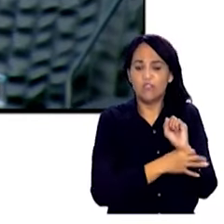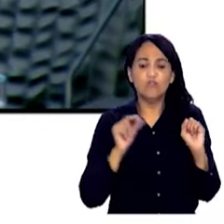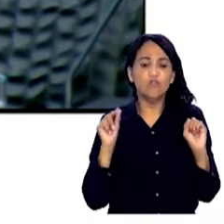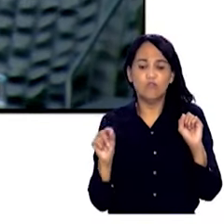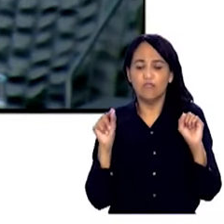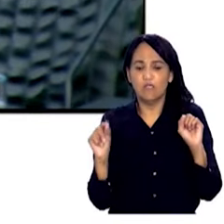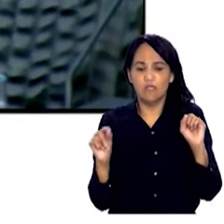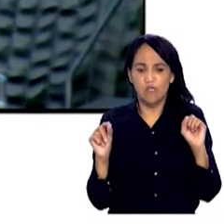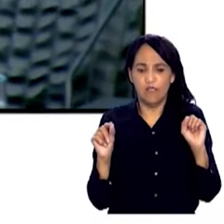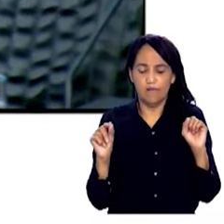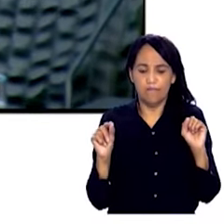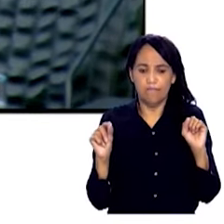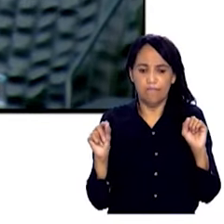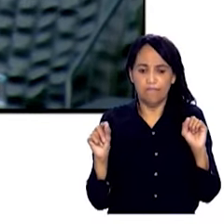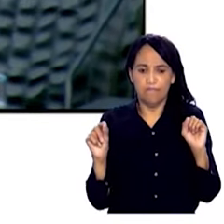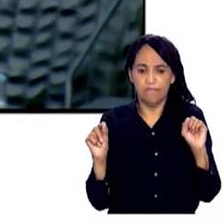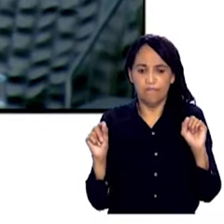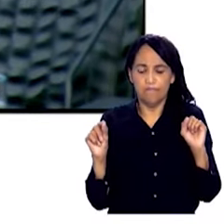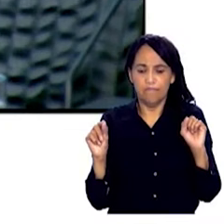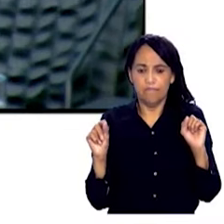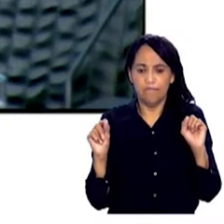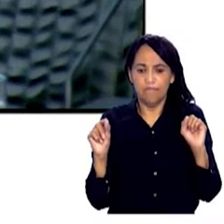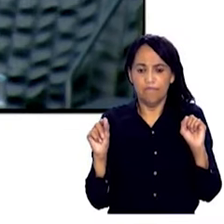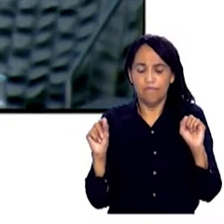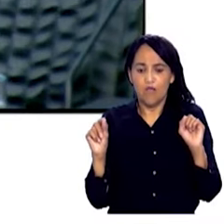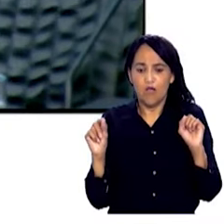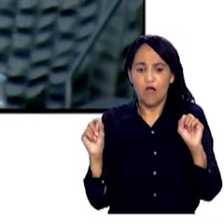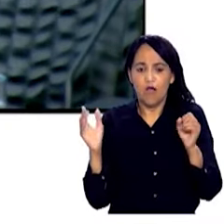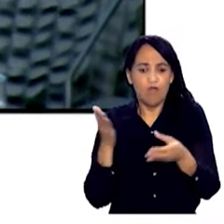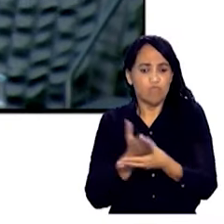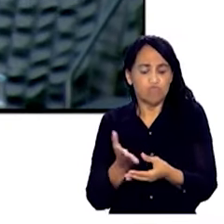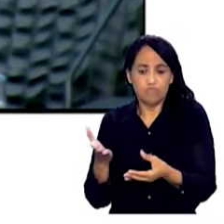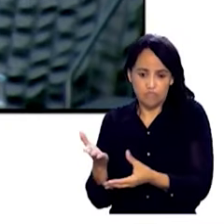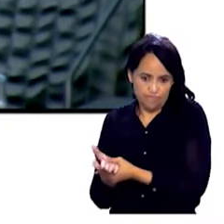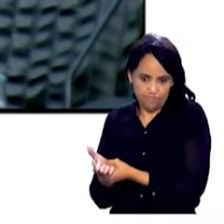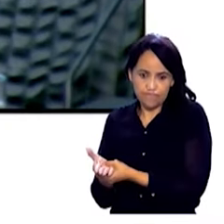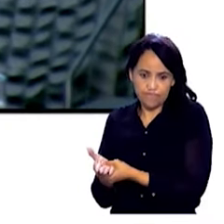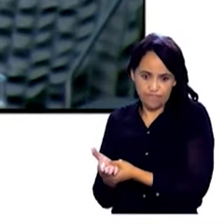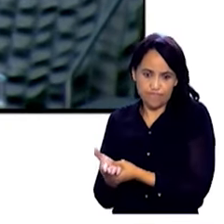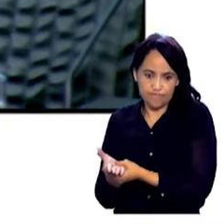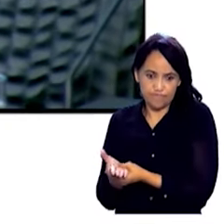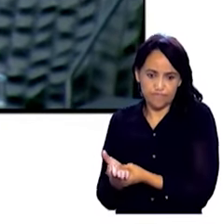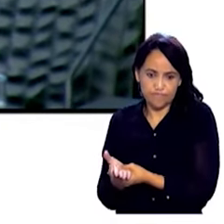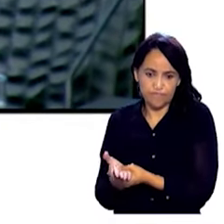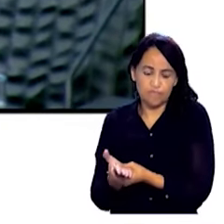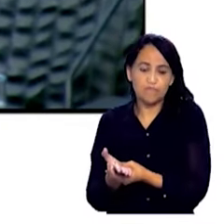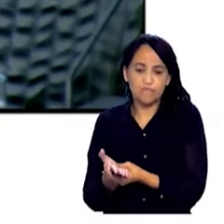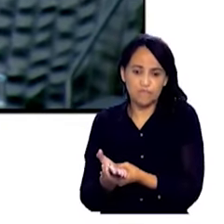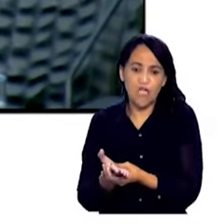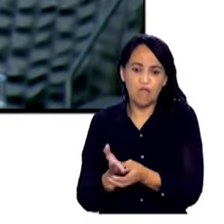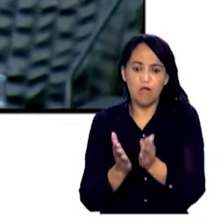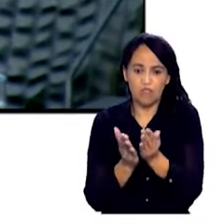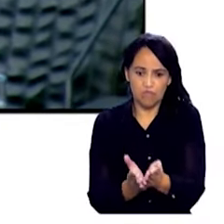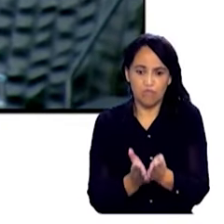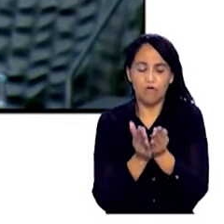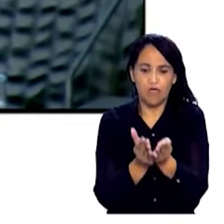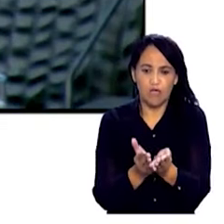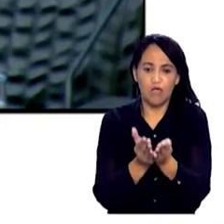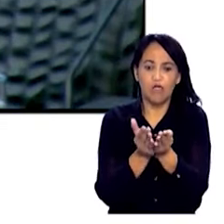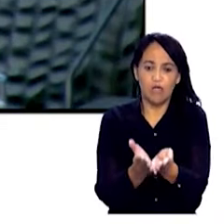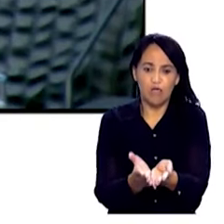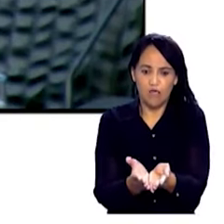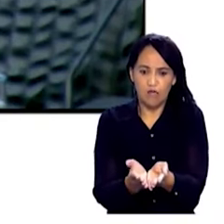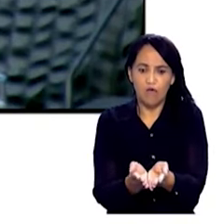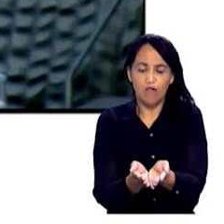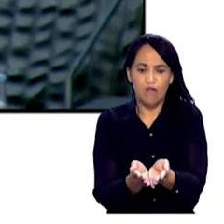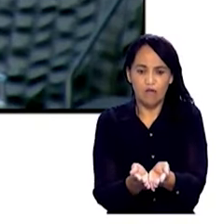cases which was a significant source of the Supreme cours docket in the 18th and 19th centuries but decidedly less so